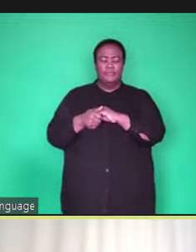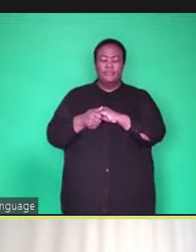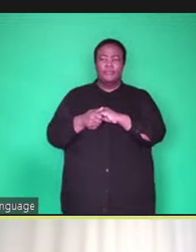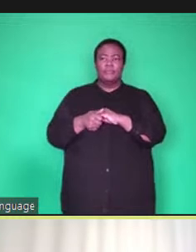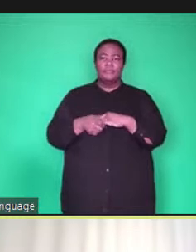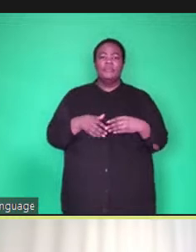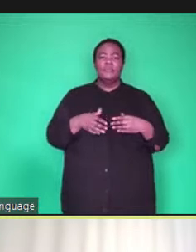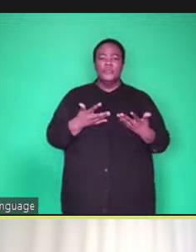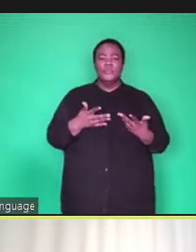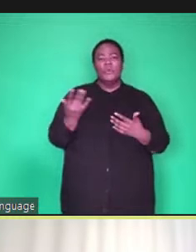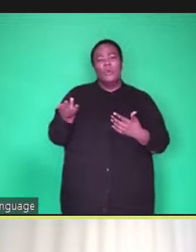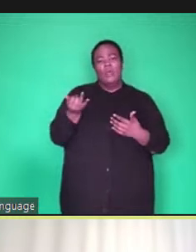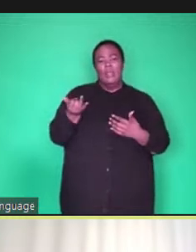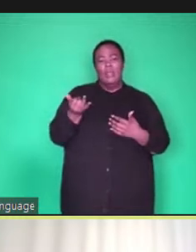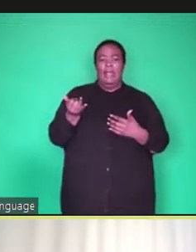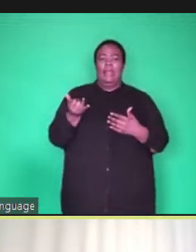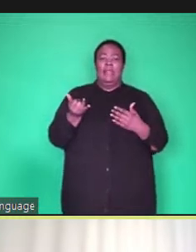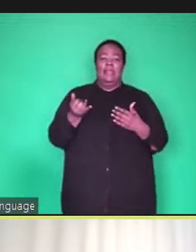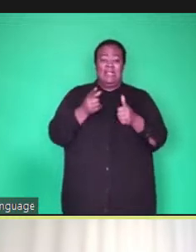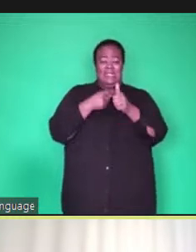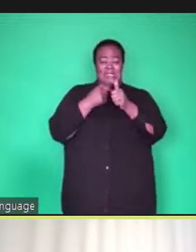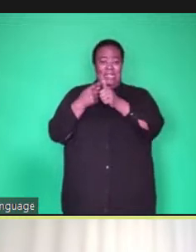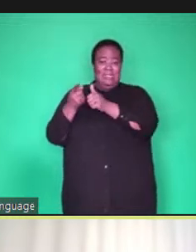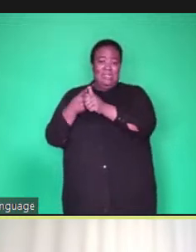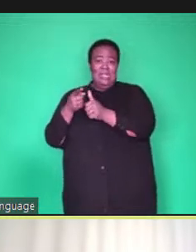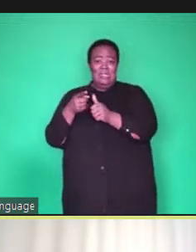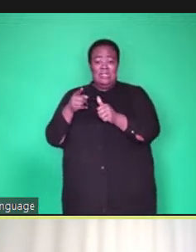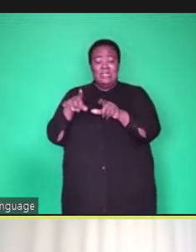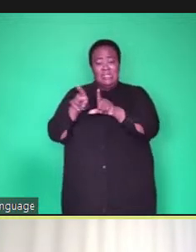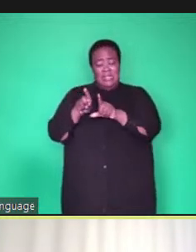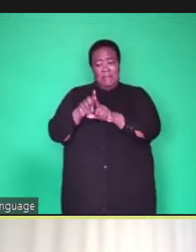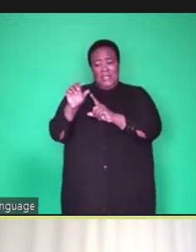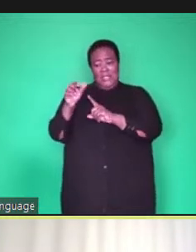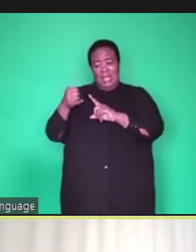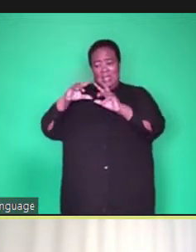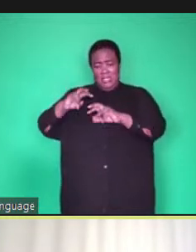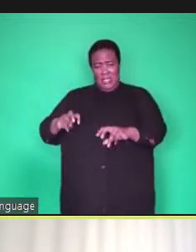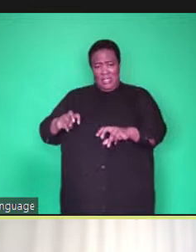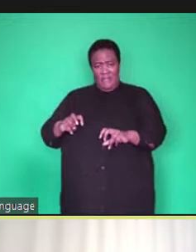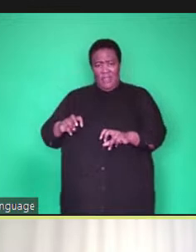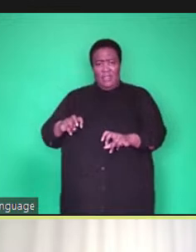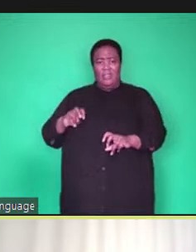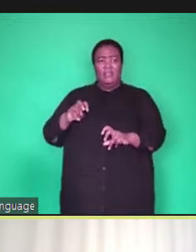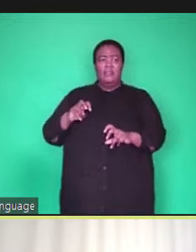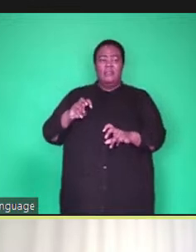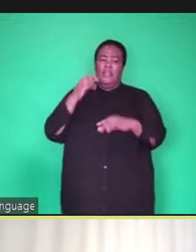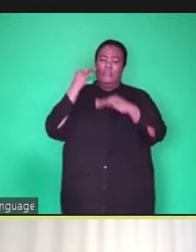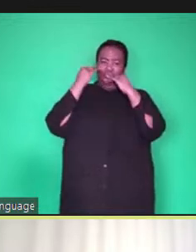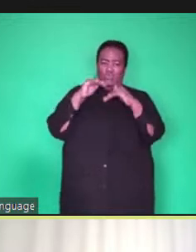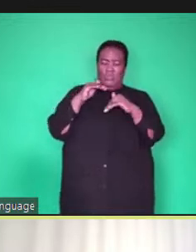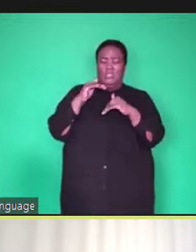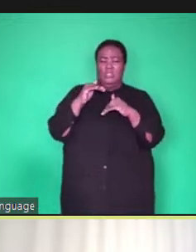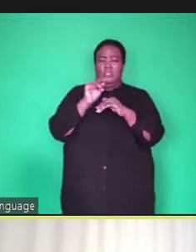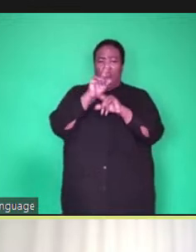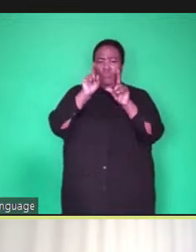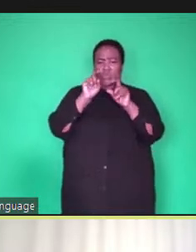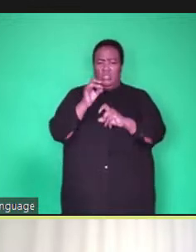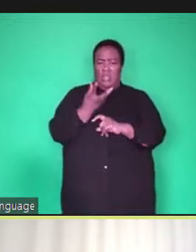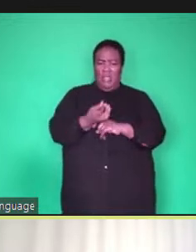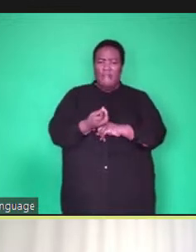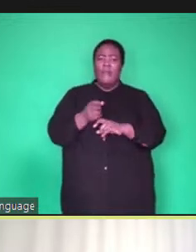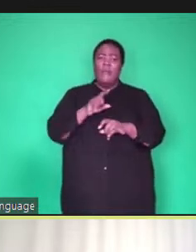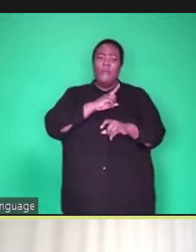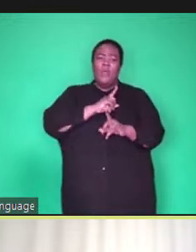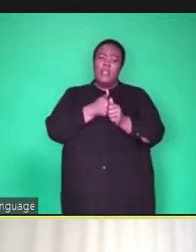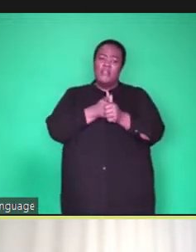other surveys, NIDS asks retrospective questions about migration and the place of previous residents, but because it also follows the